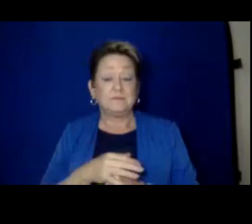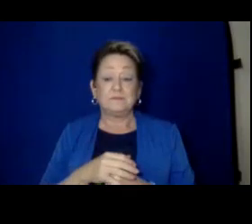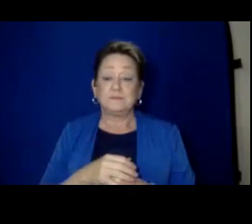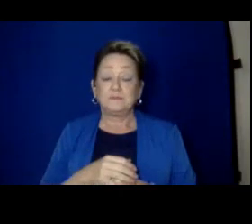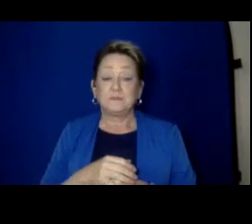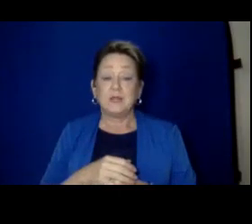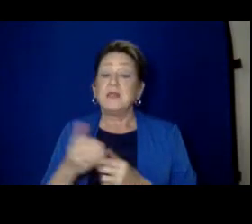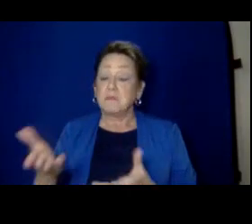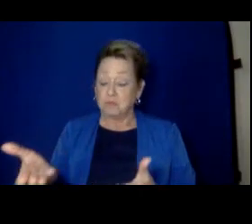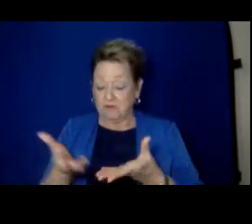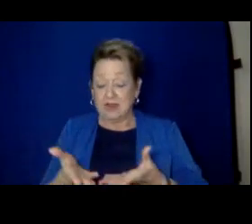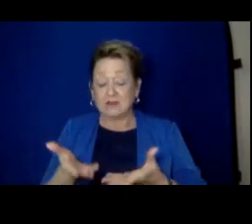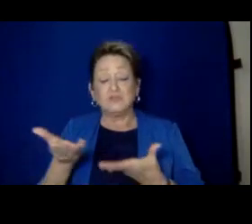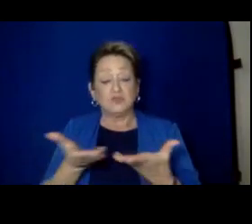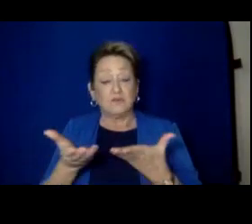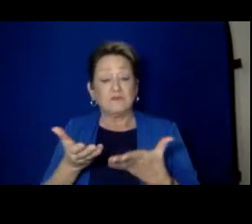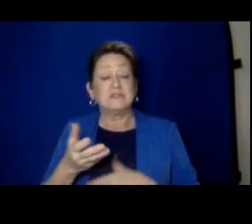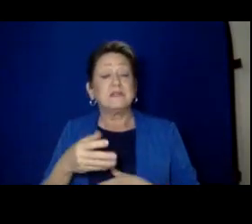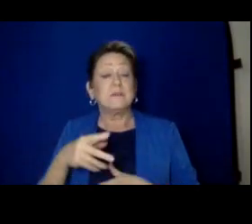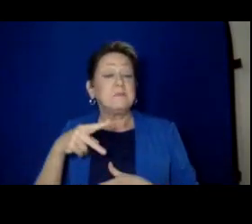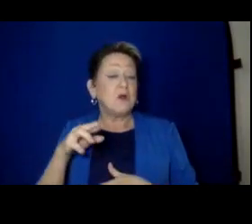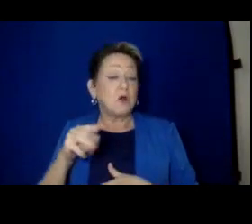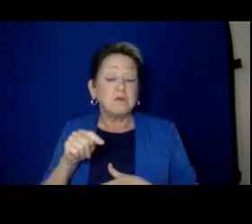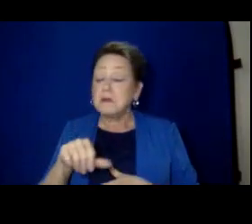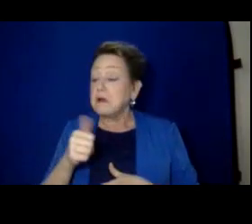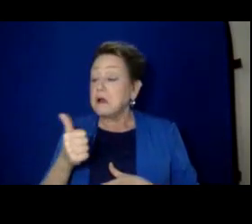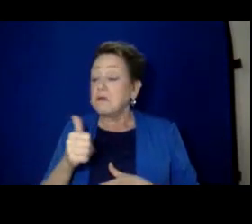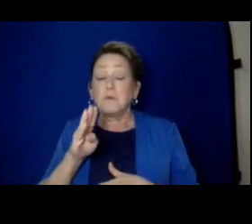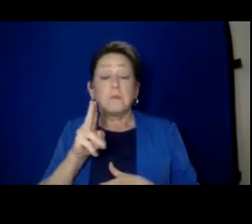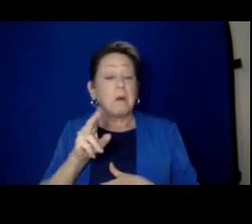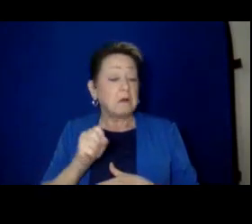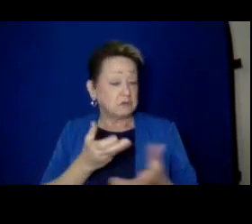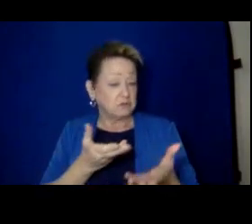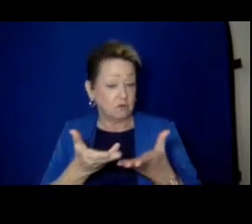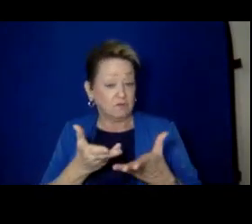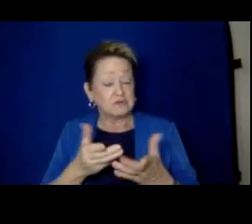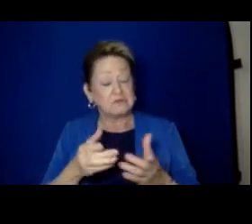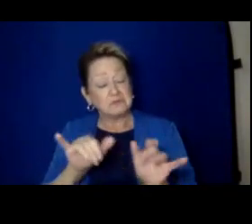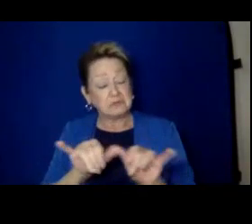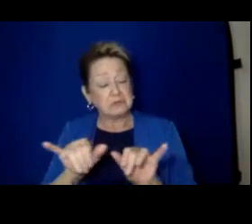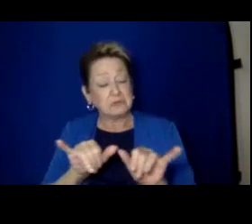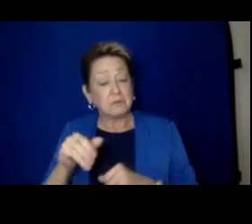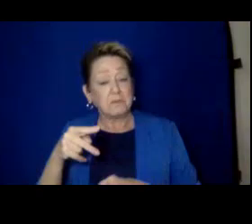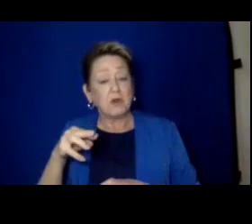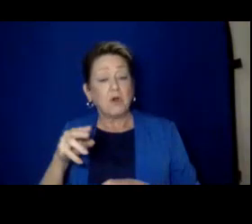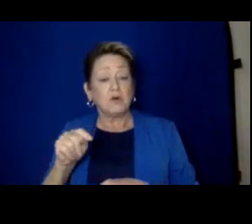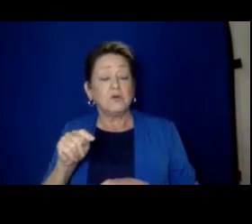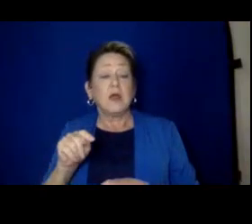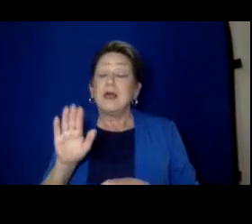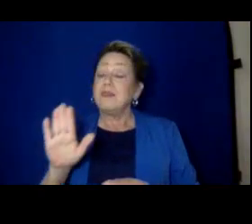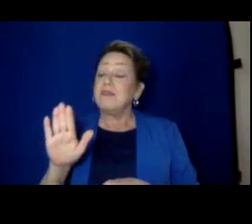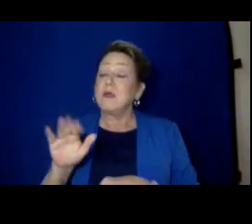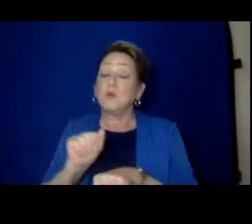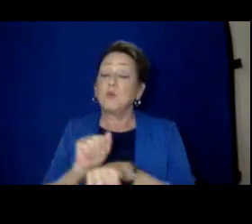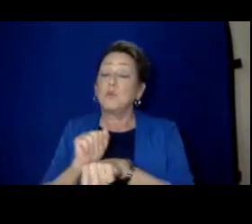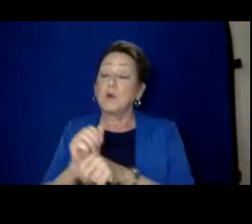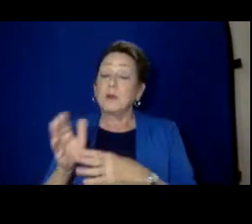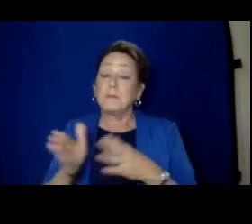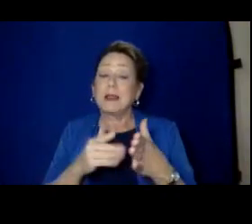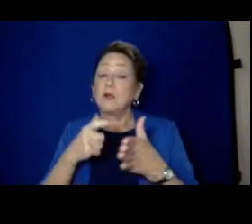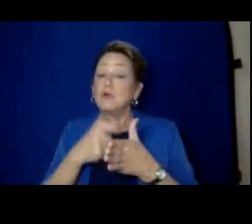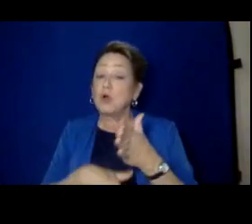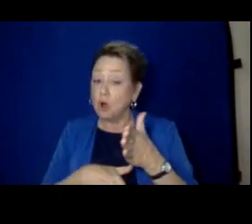and other transit agencies that have bus and rail transit modes similar to what PRT operates. Their project work plans, staff,